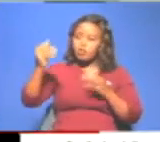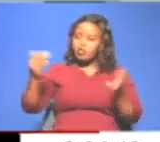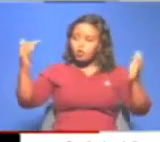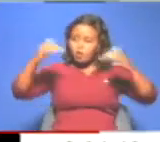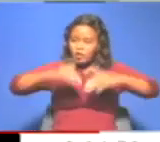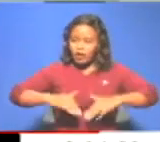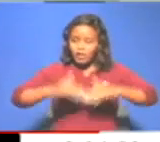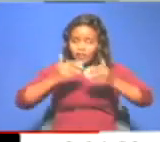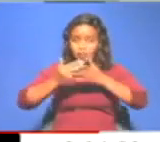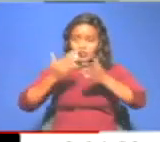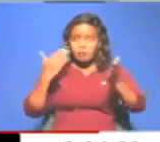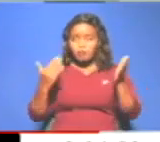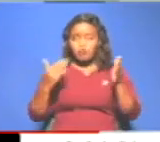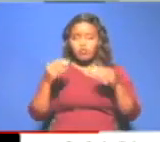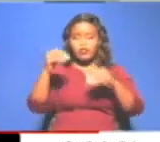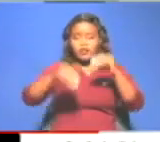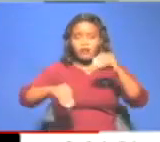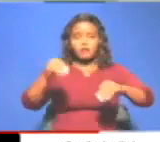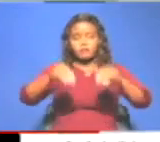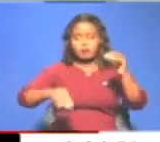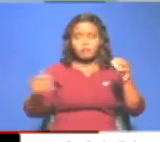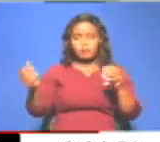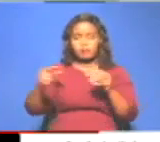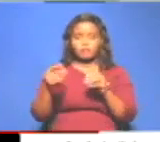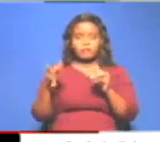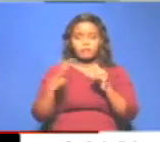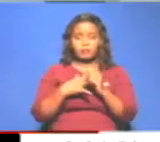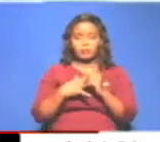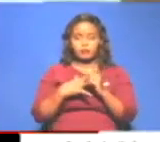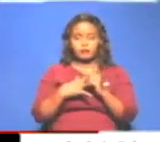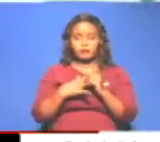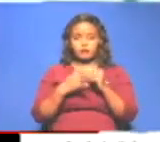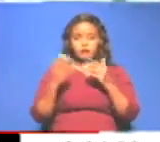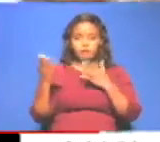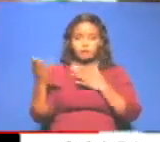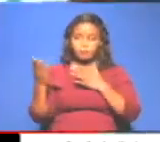the August election. That's right. Ben Chumba has the details.